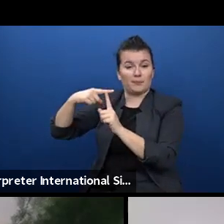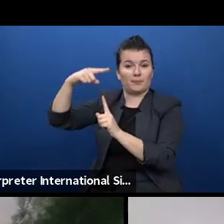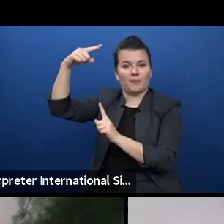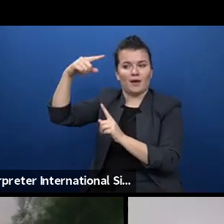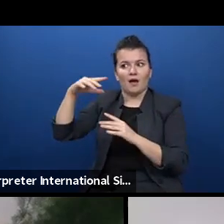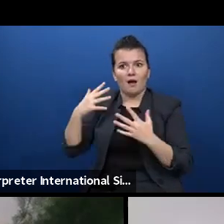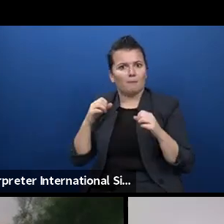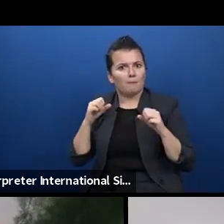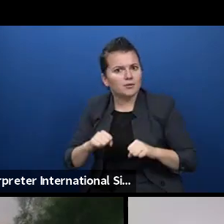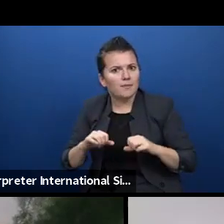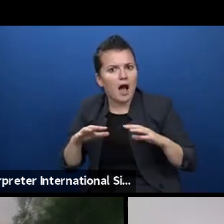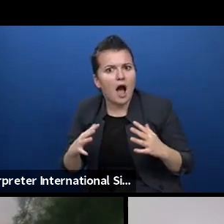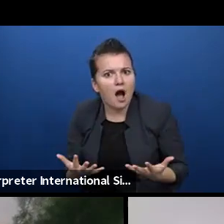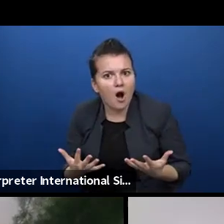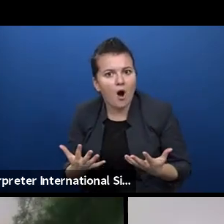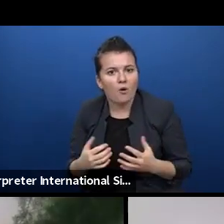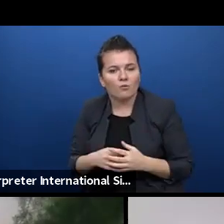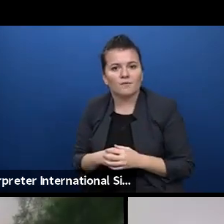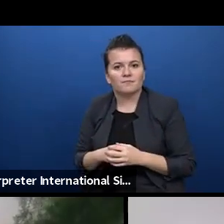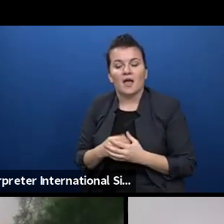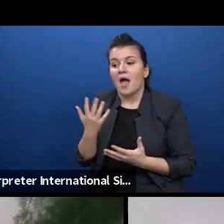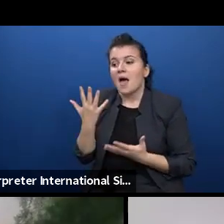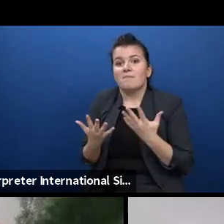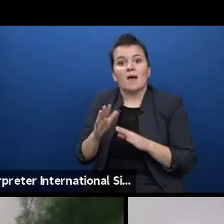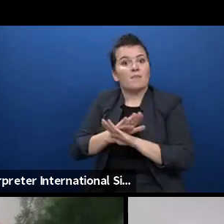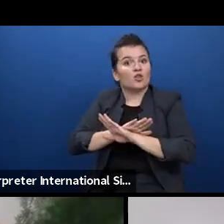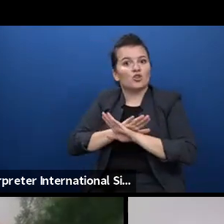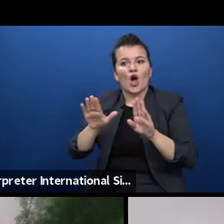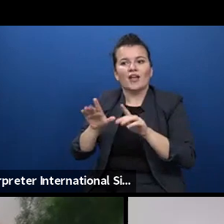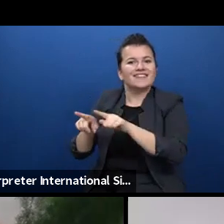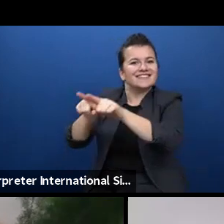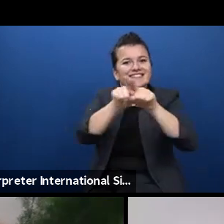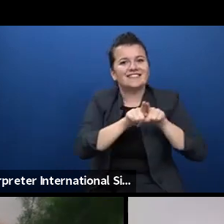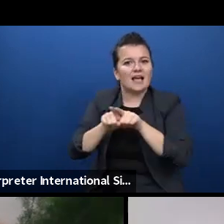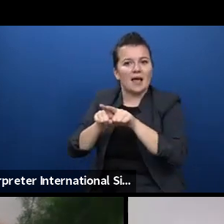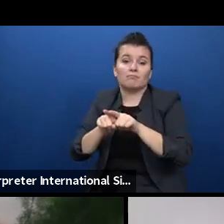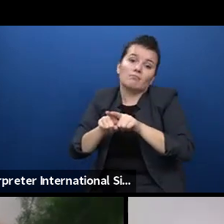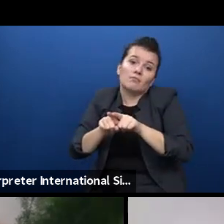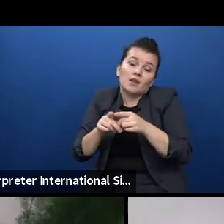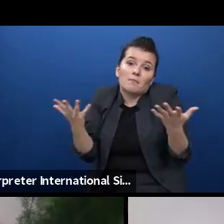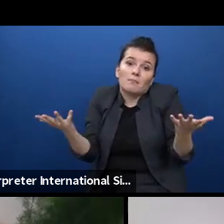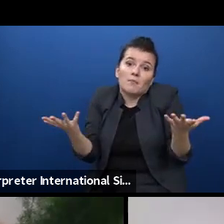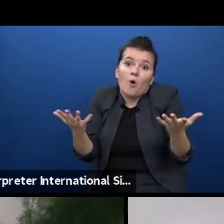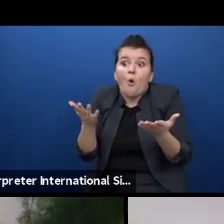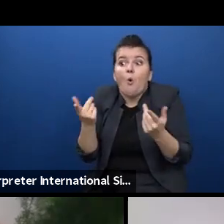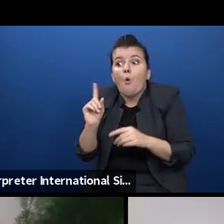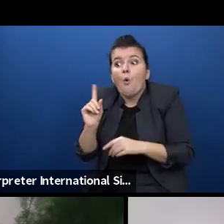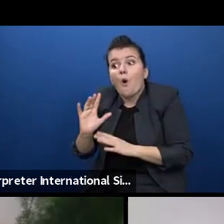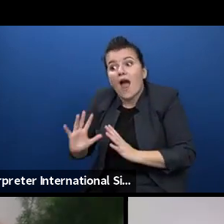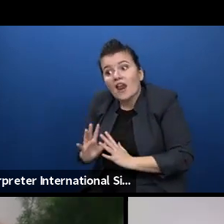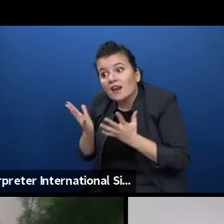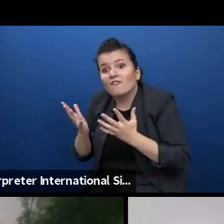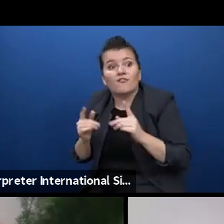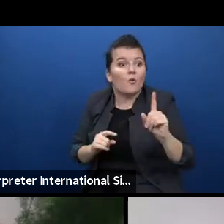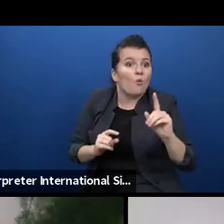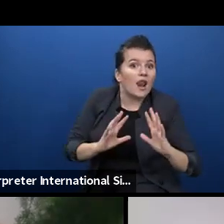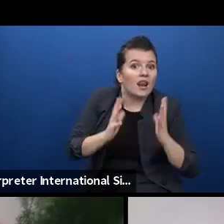said, I think there is not a general answer for everybody, because it makes a huge difference where you live and where you want to show your pieces and where you want to work.